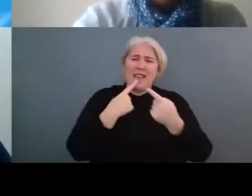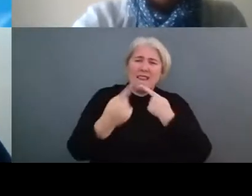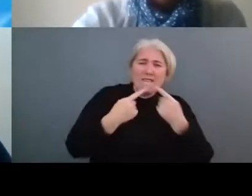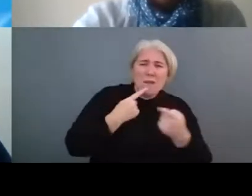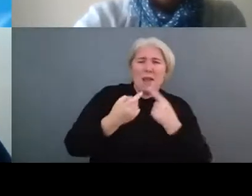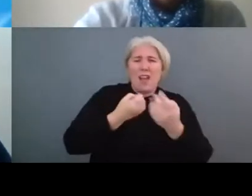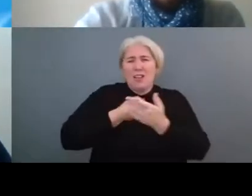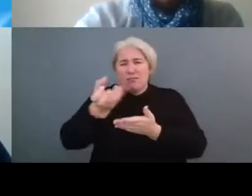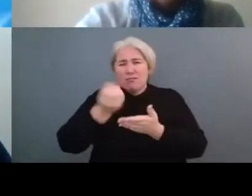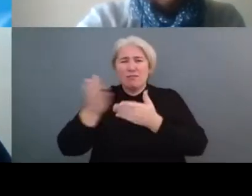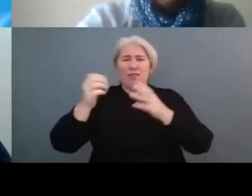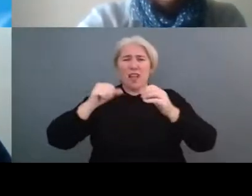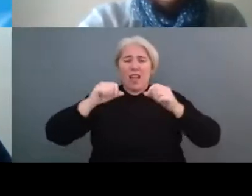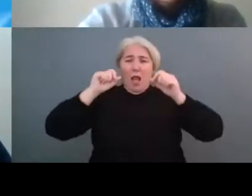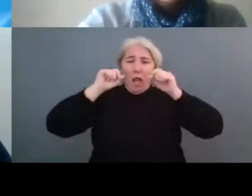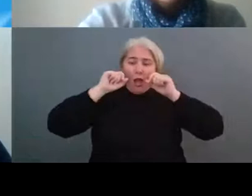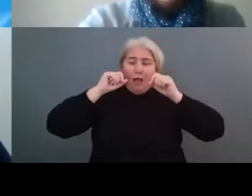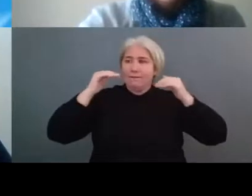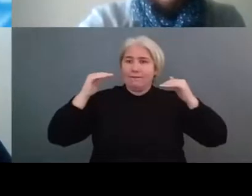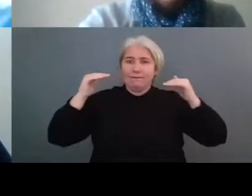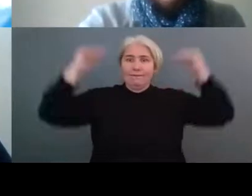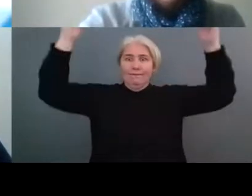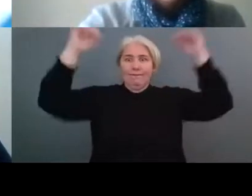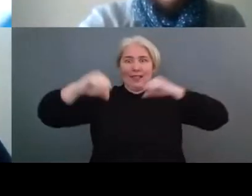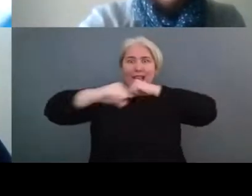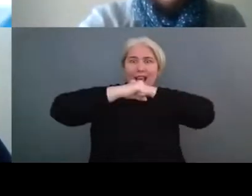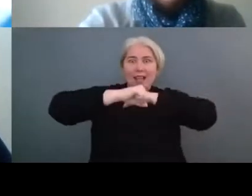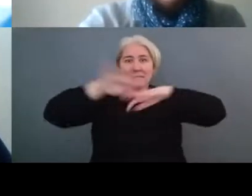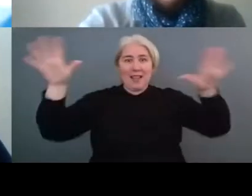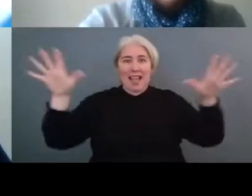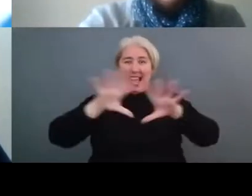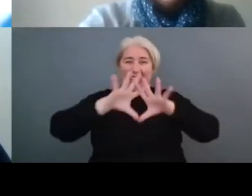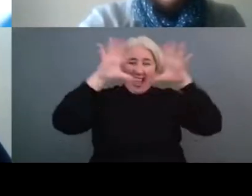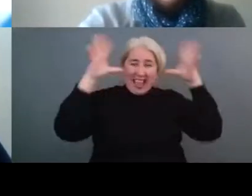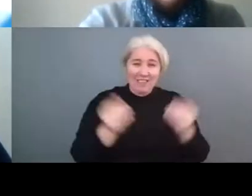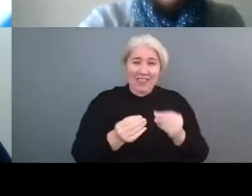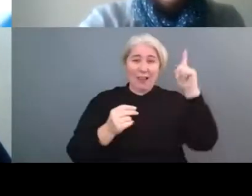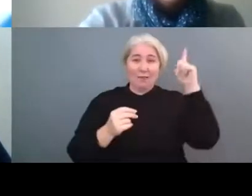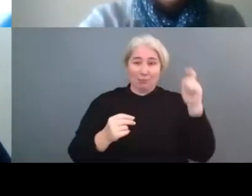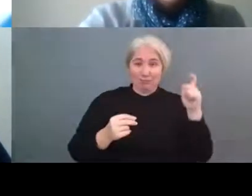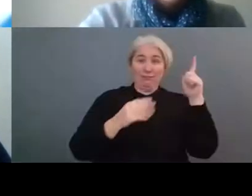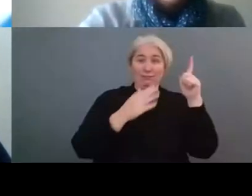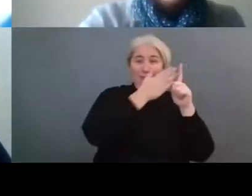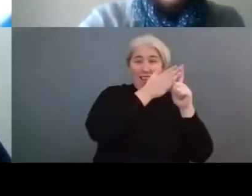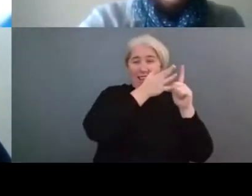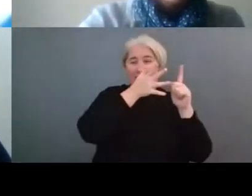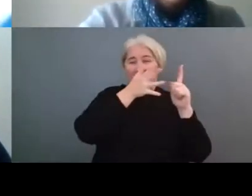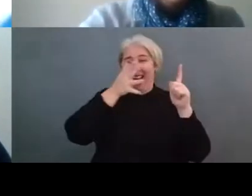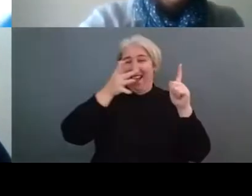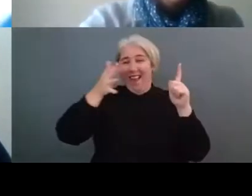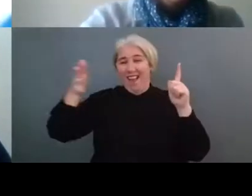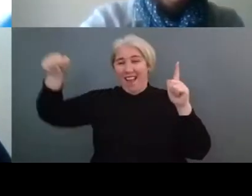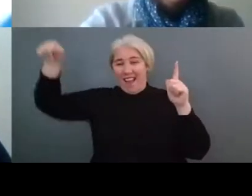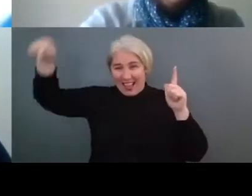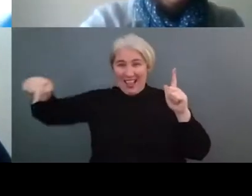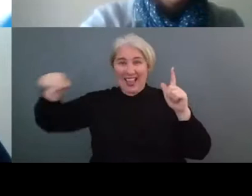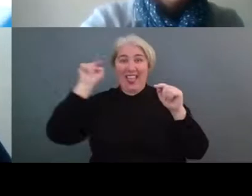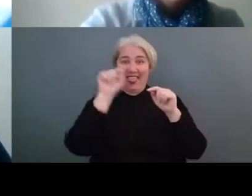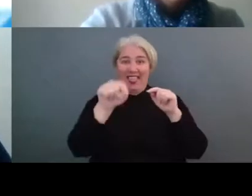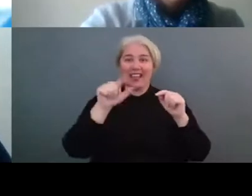we did. So all our work from the beginning is on our Life Tackle website.